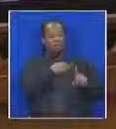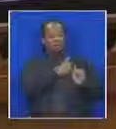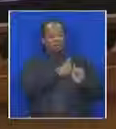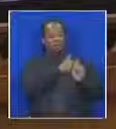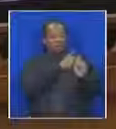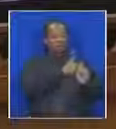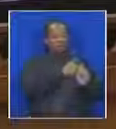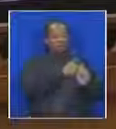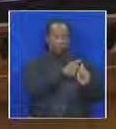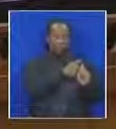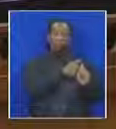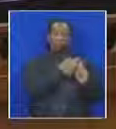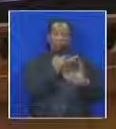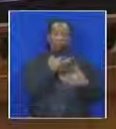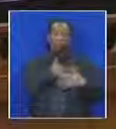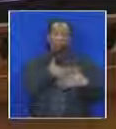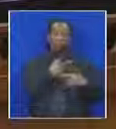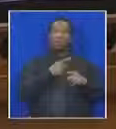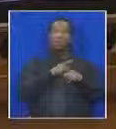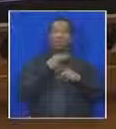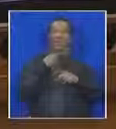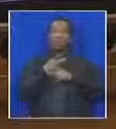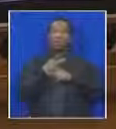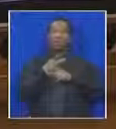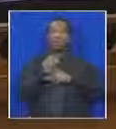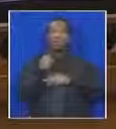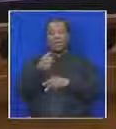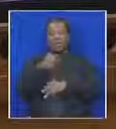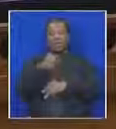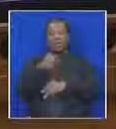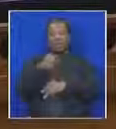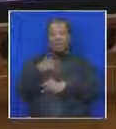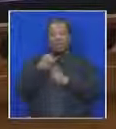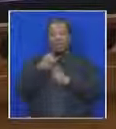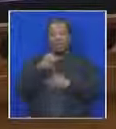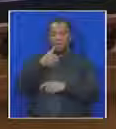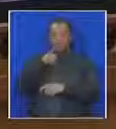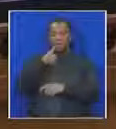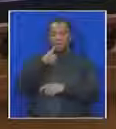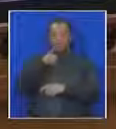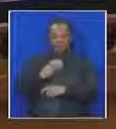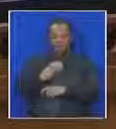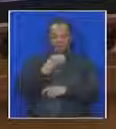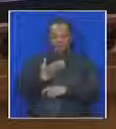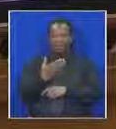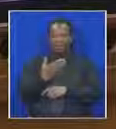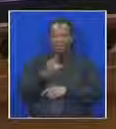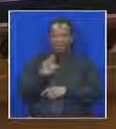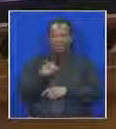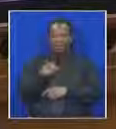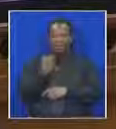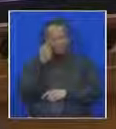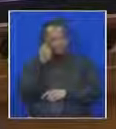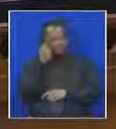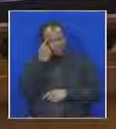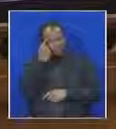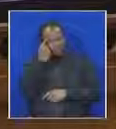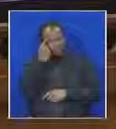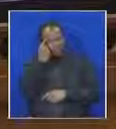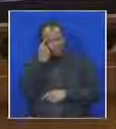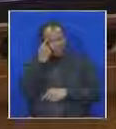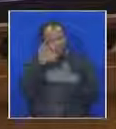members in this House are blocked from thinking. It begs a question, how many and to what